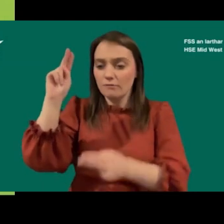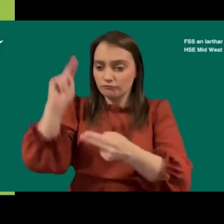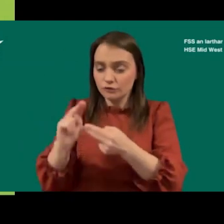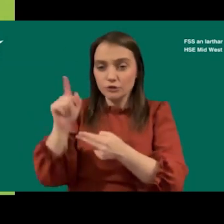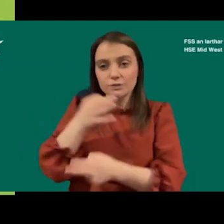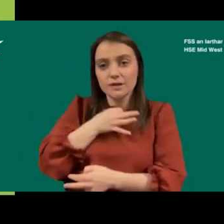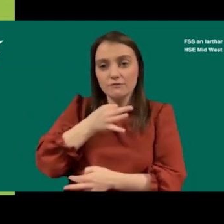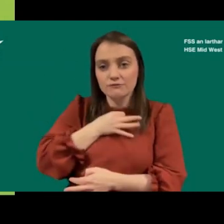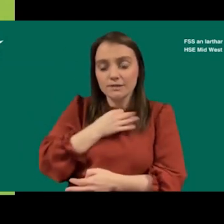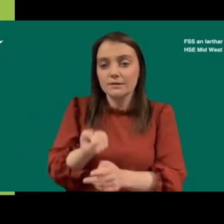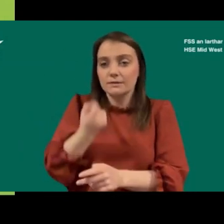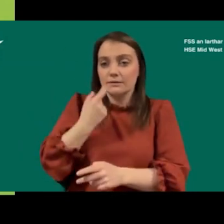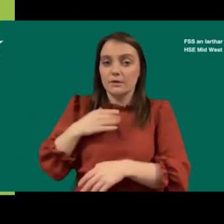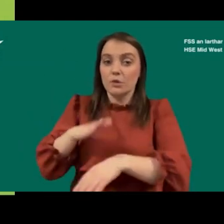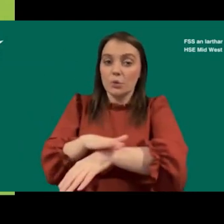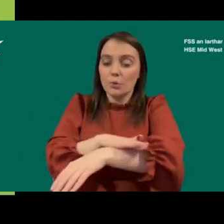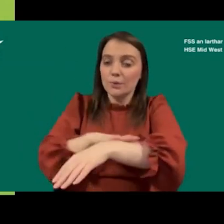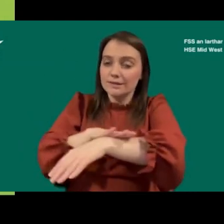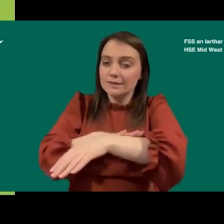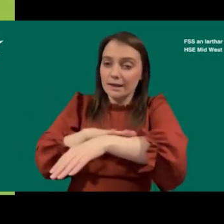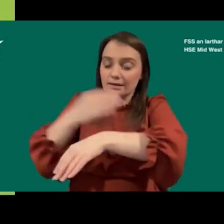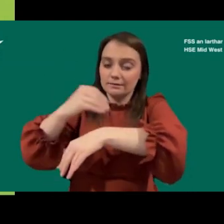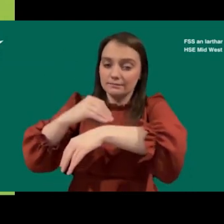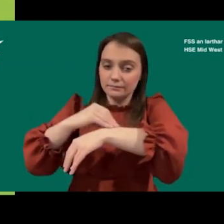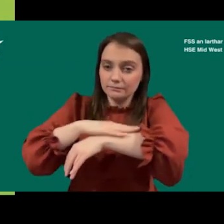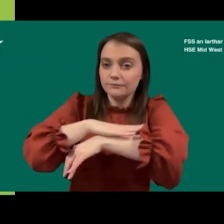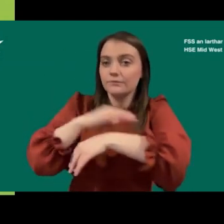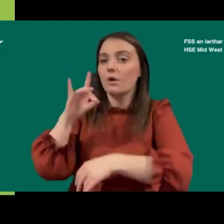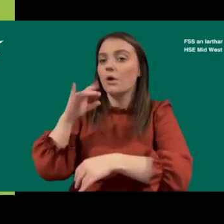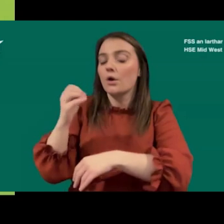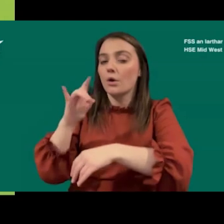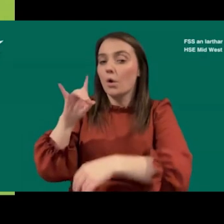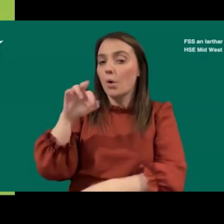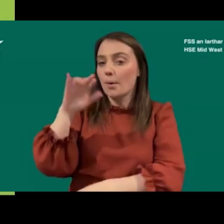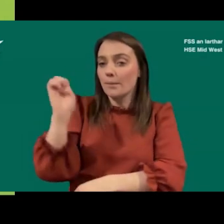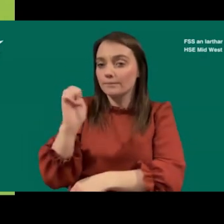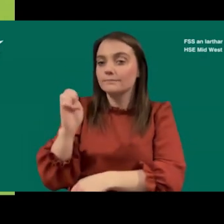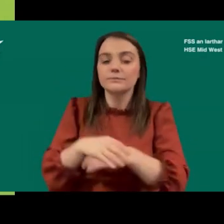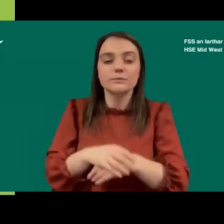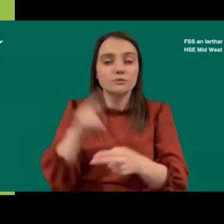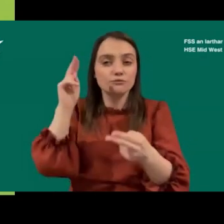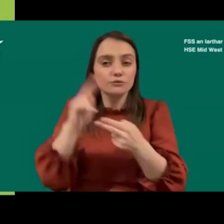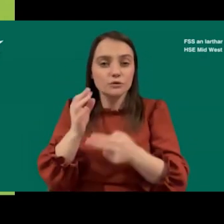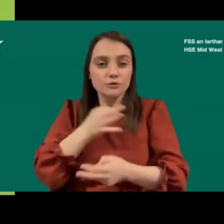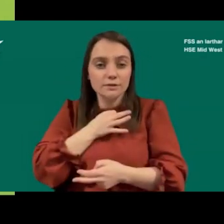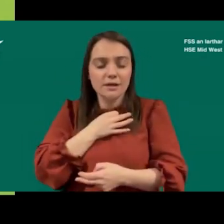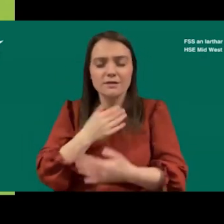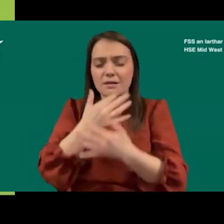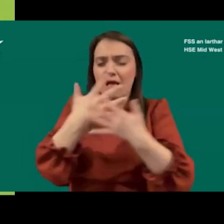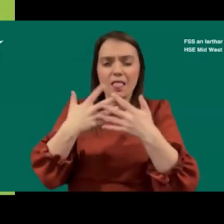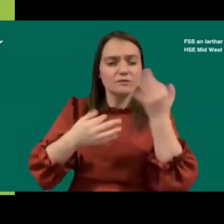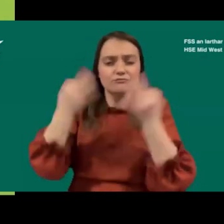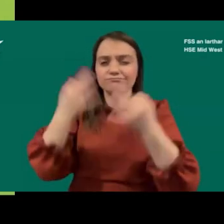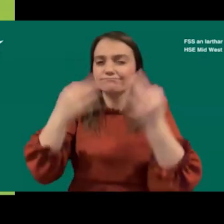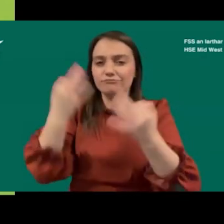and reduced by taking the hormones through the skin. The main risk out there is all the myths and misconceptions and misinformation that's out